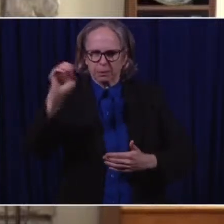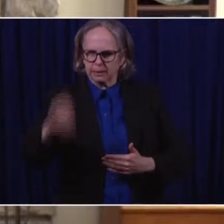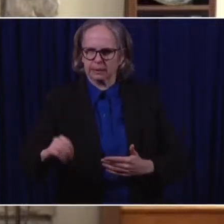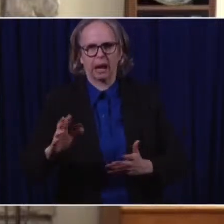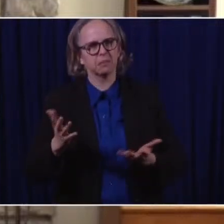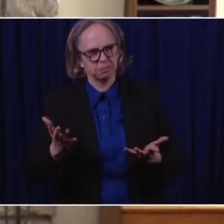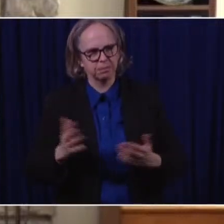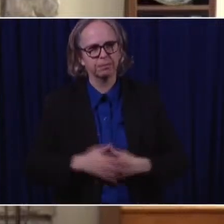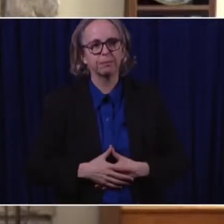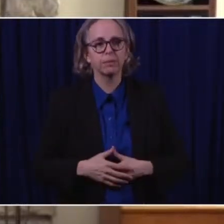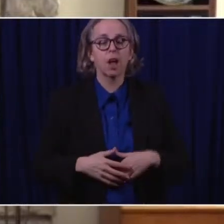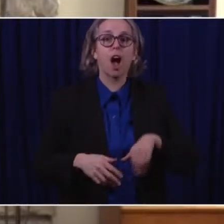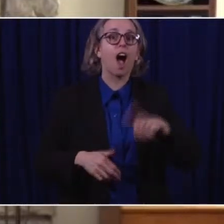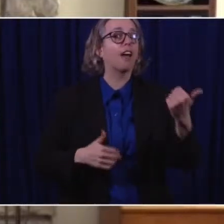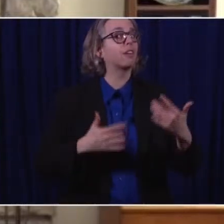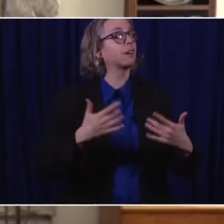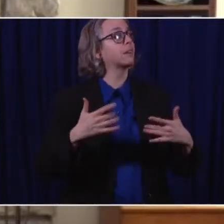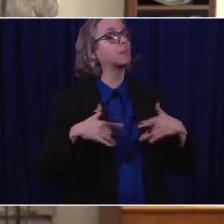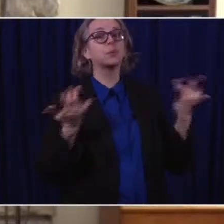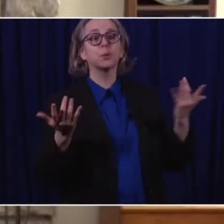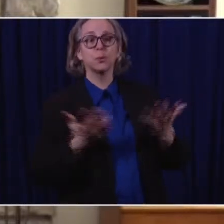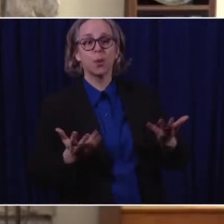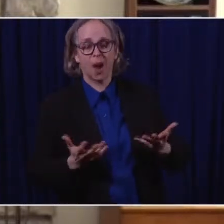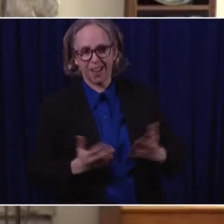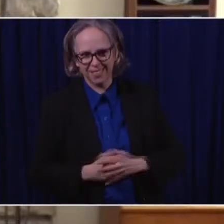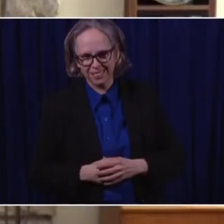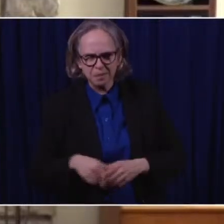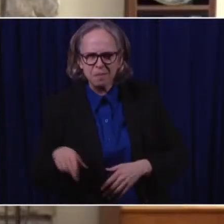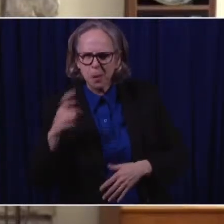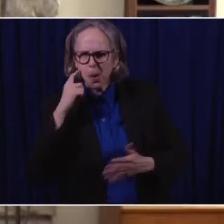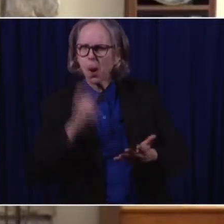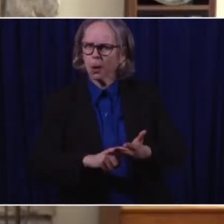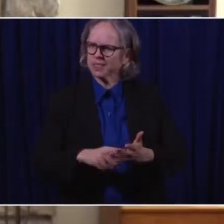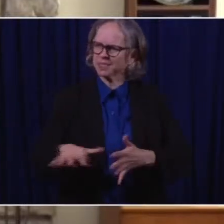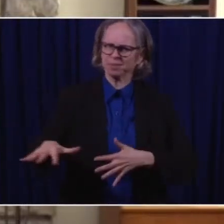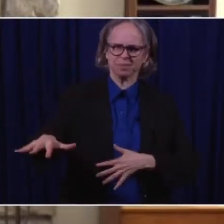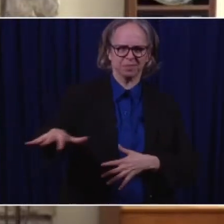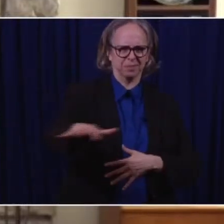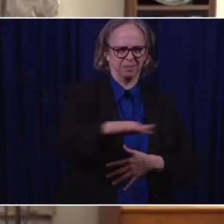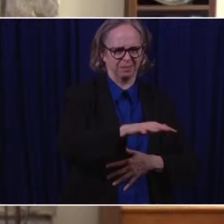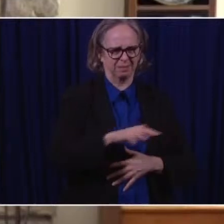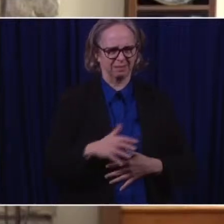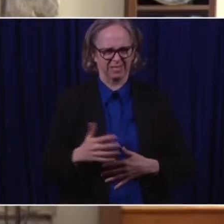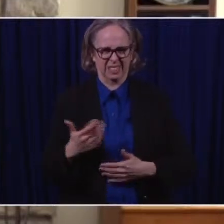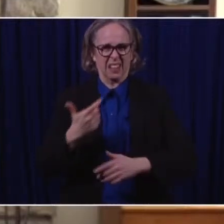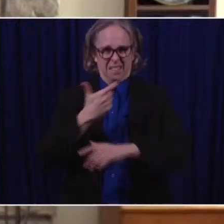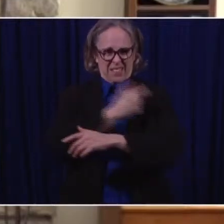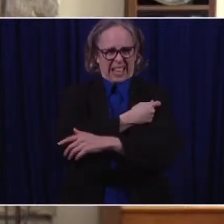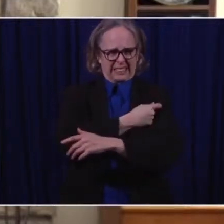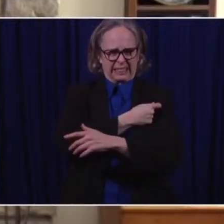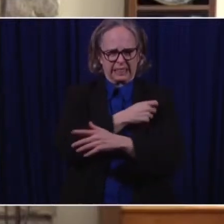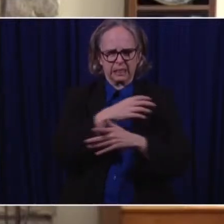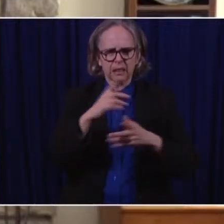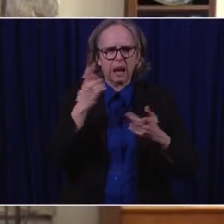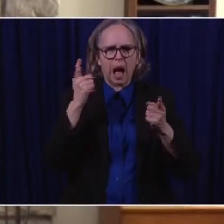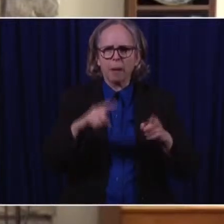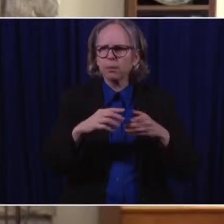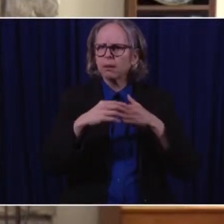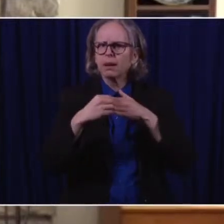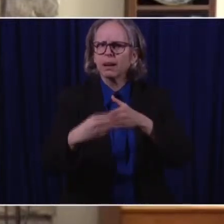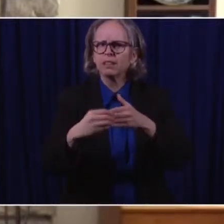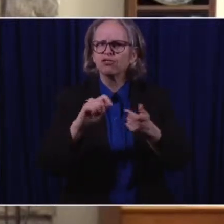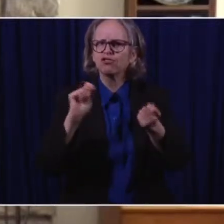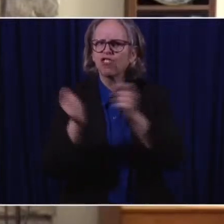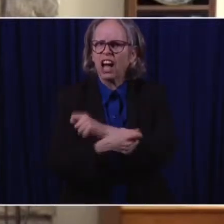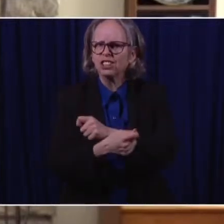thing is that we're already seeing a very significant change in schools going from totally